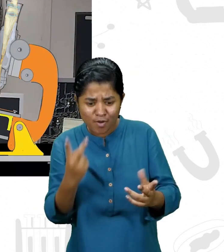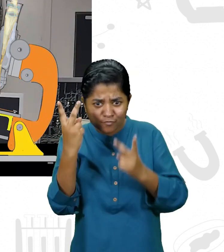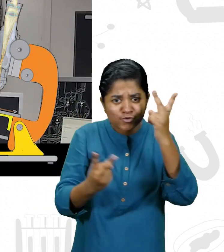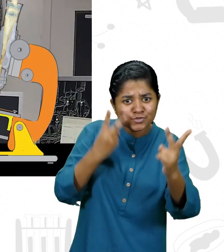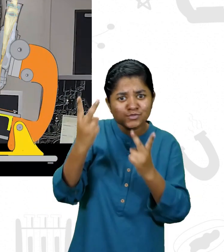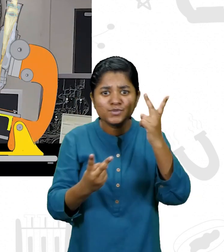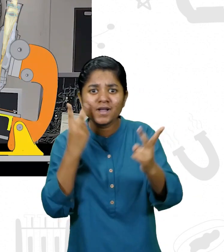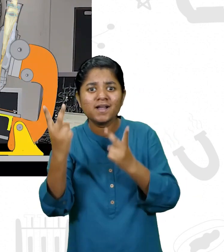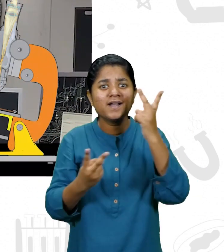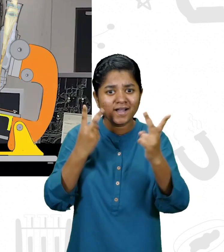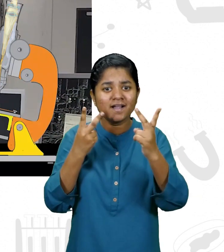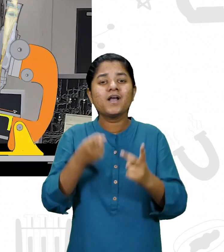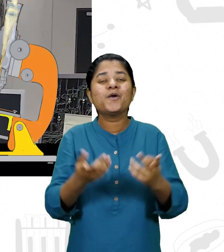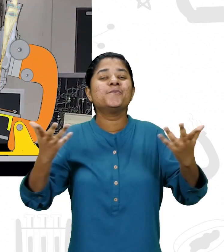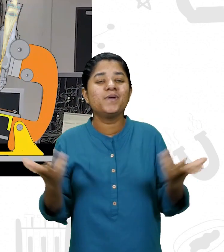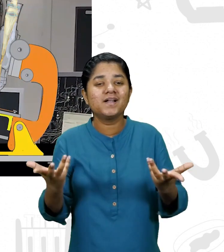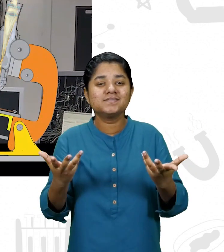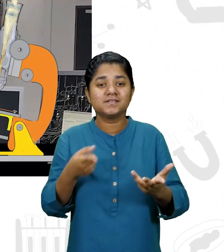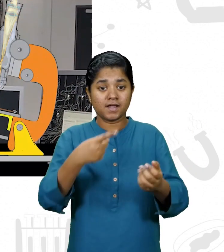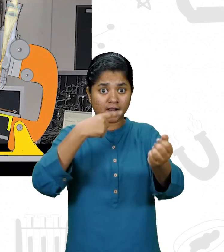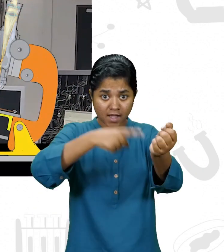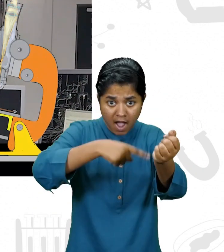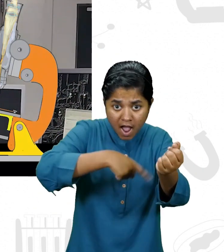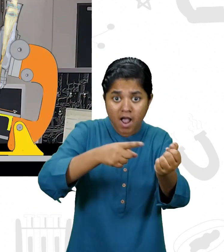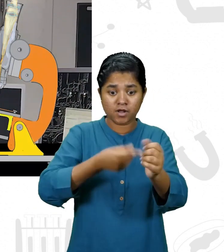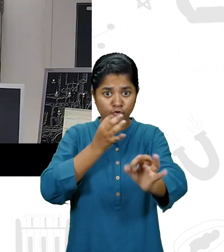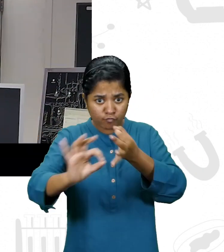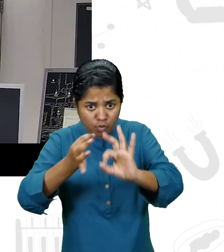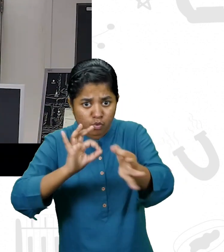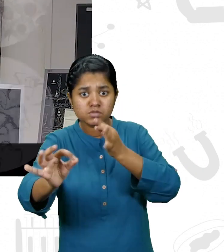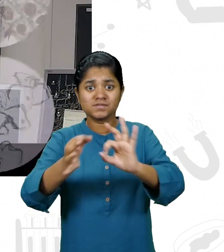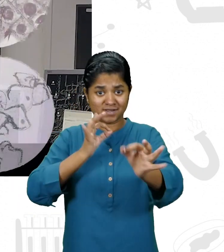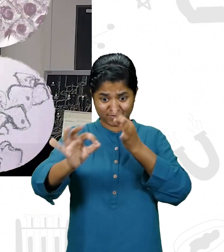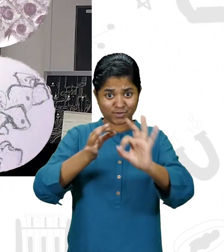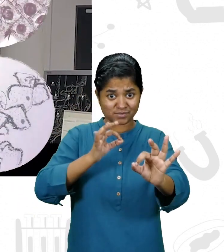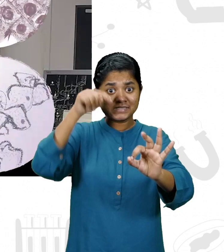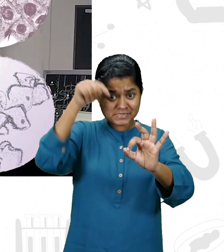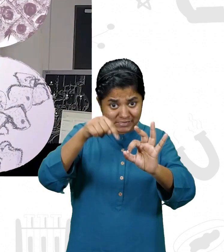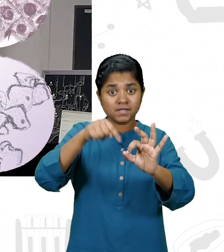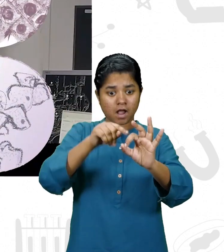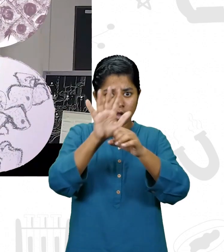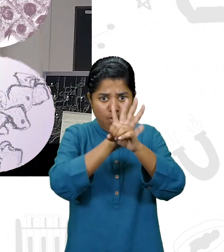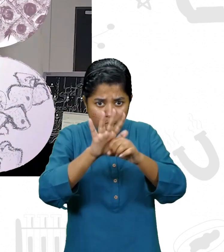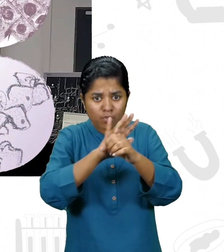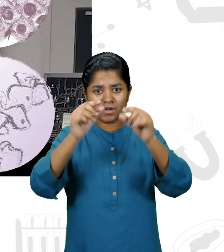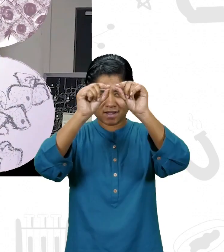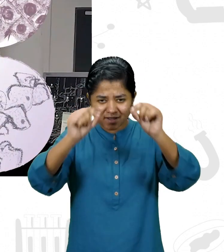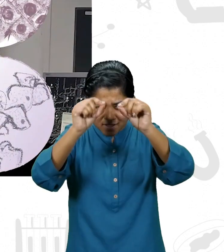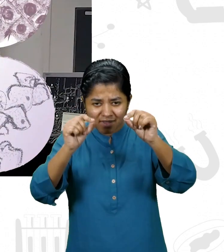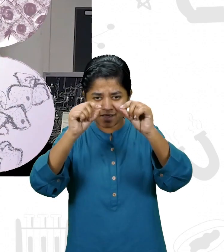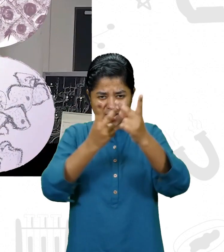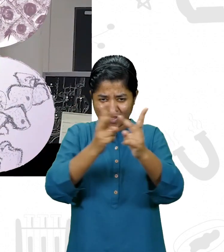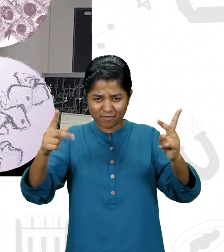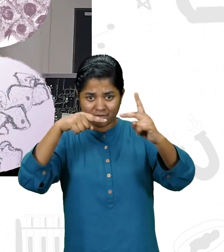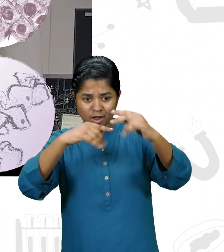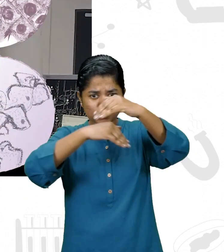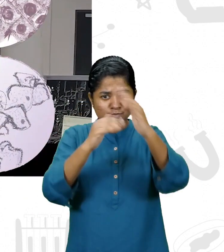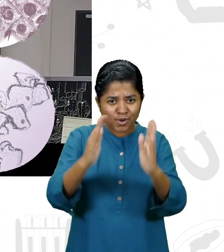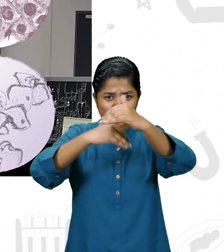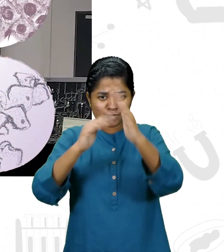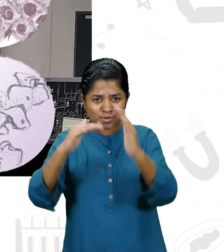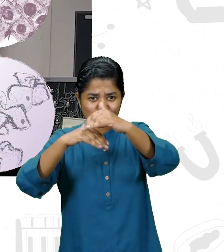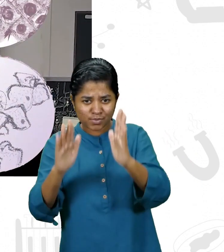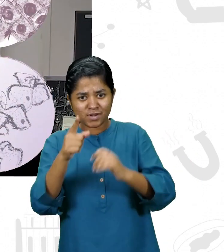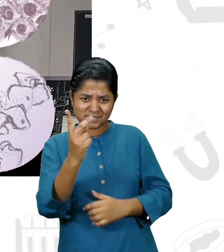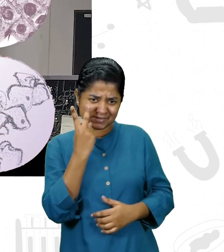and you usually, I'm sure you must have visualized samples like root tip or cheek